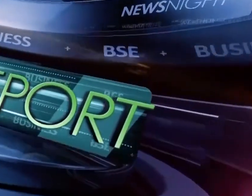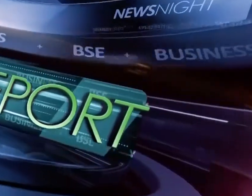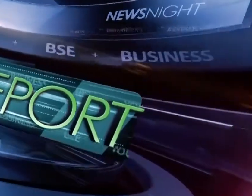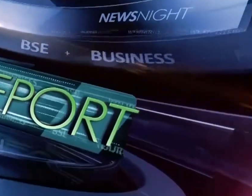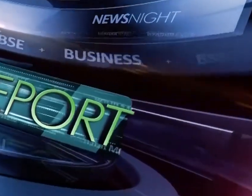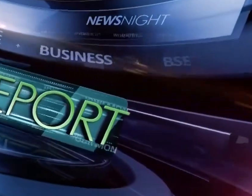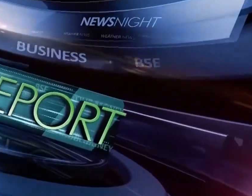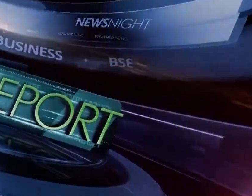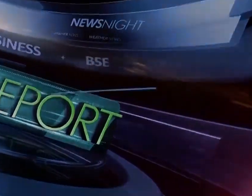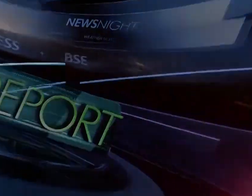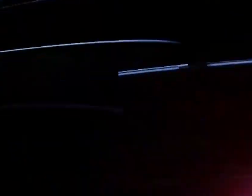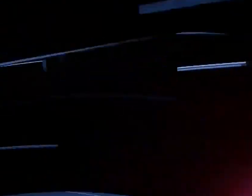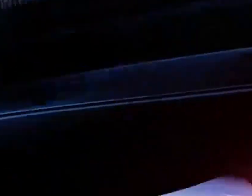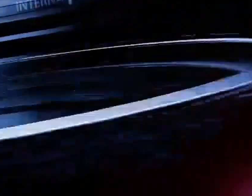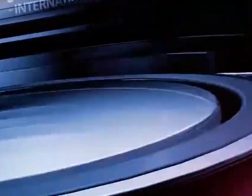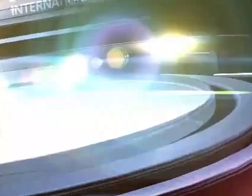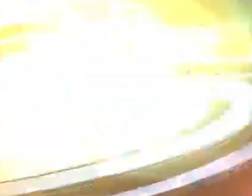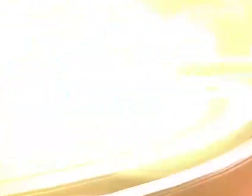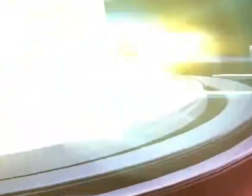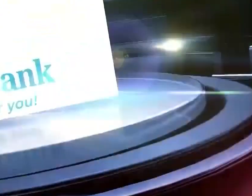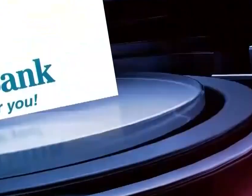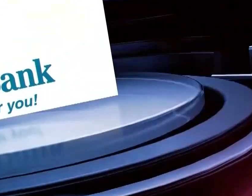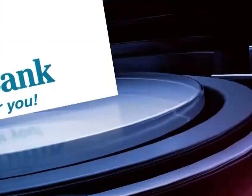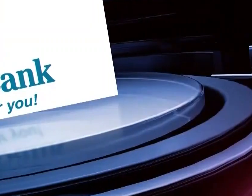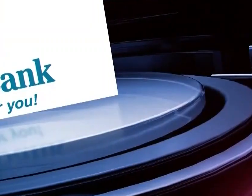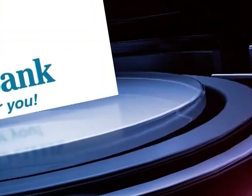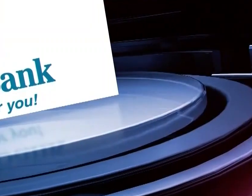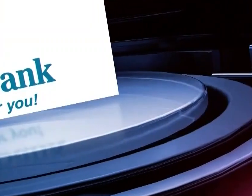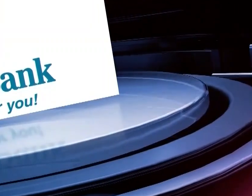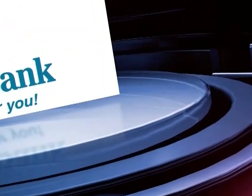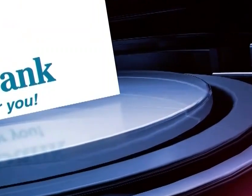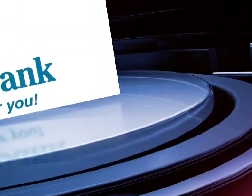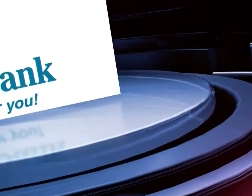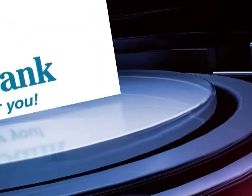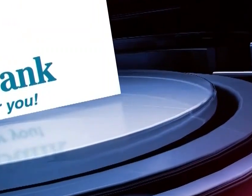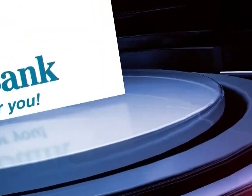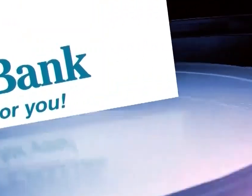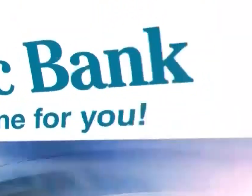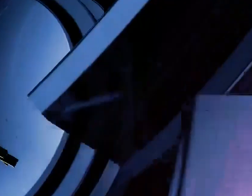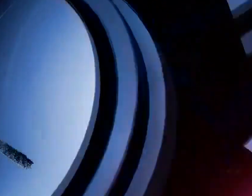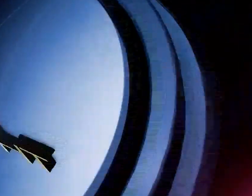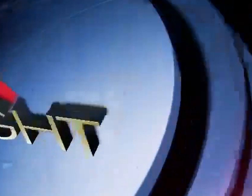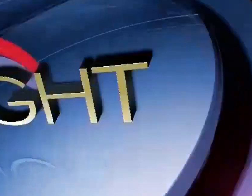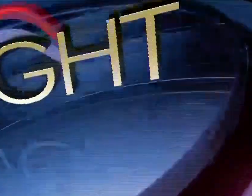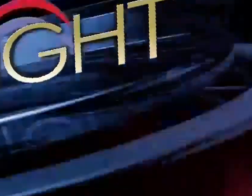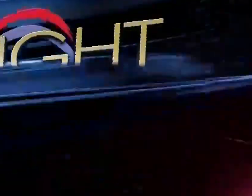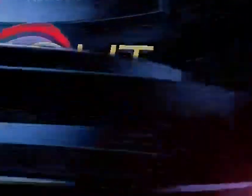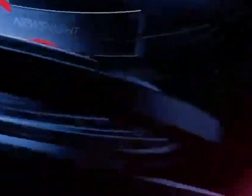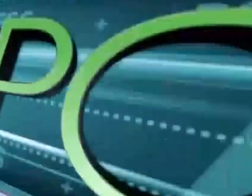The Business Report, brought to you with the compliments of Republic Bank. We're the one for you.